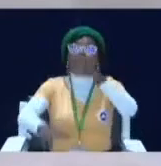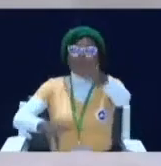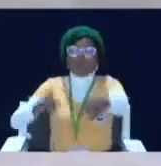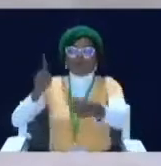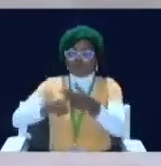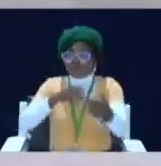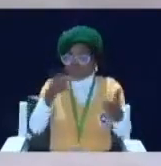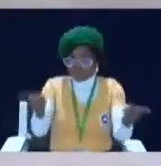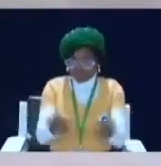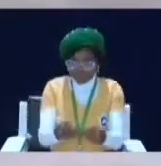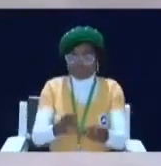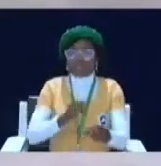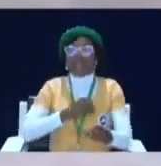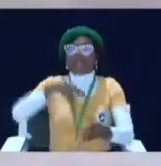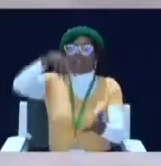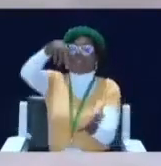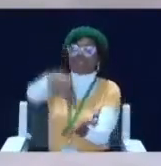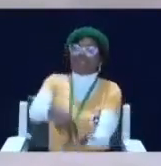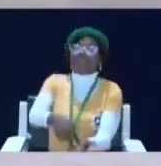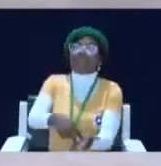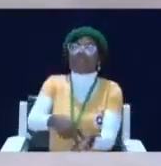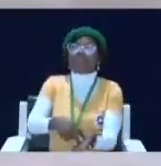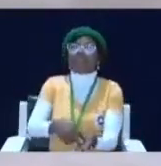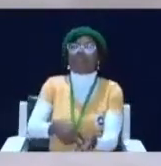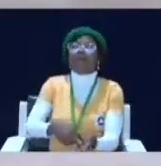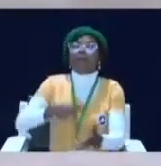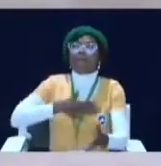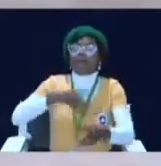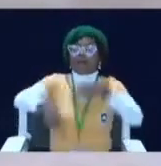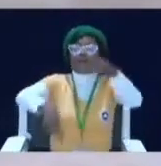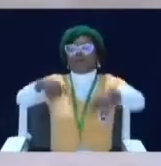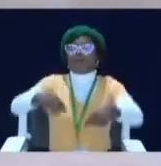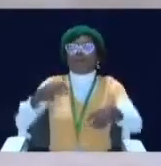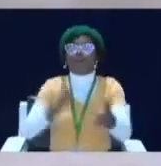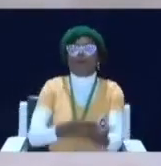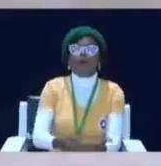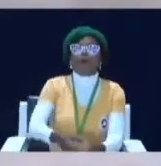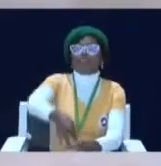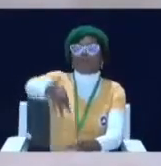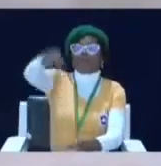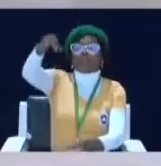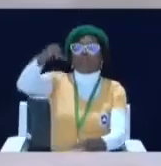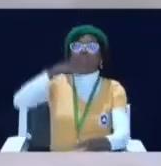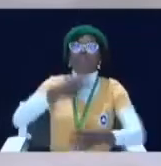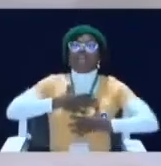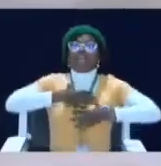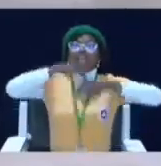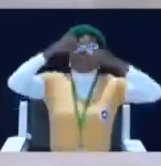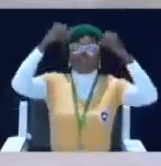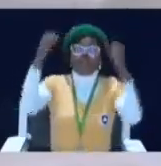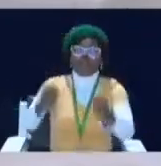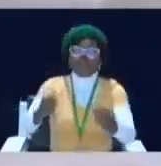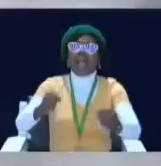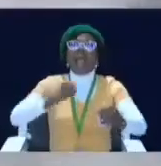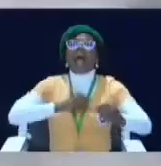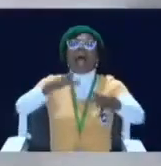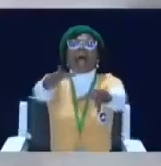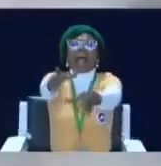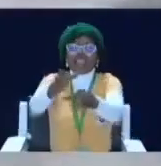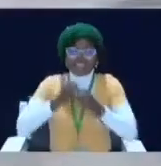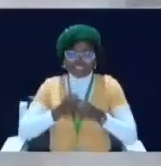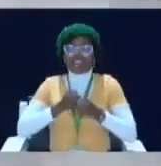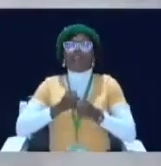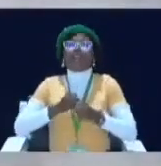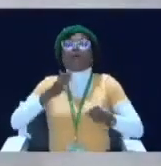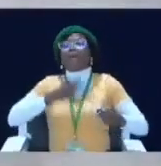camp. As I stepped my feet on the campground, Holy Spirit did the marvelous thing. I received my